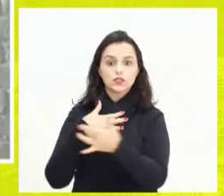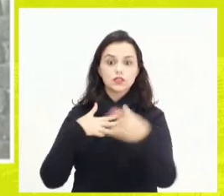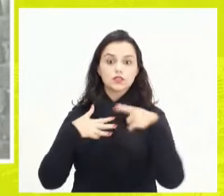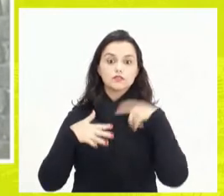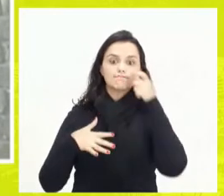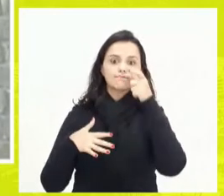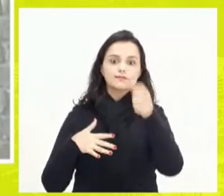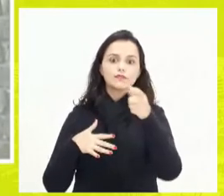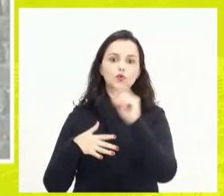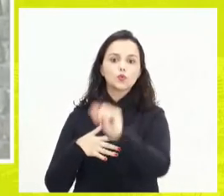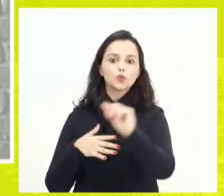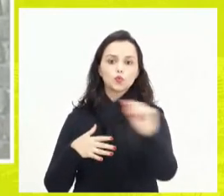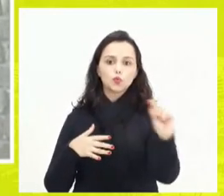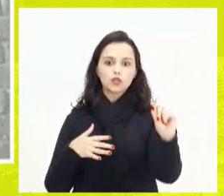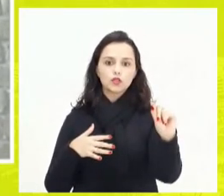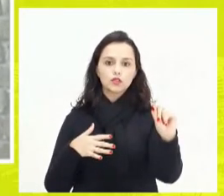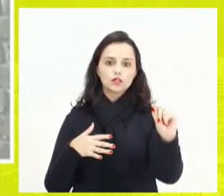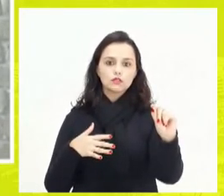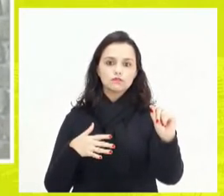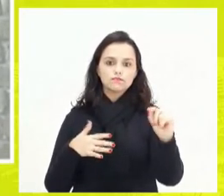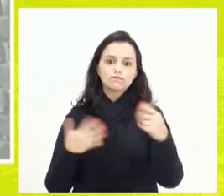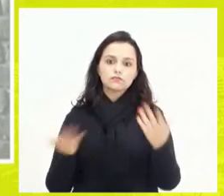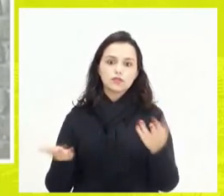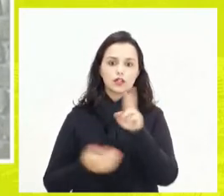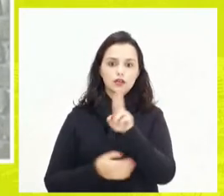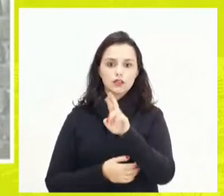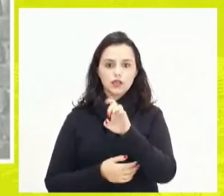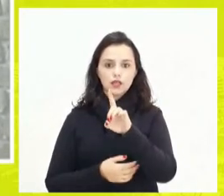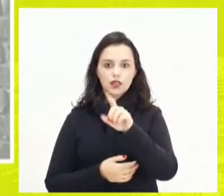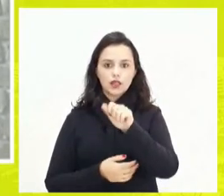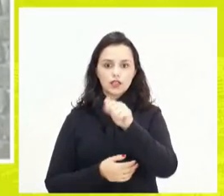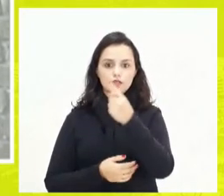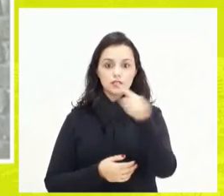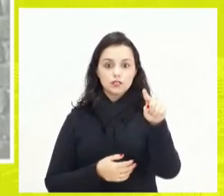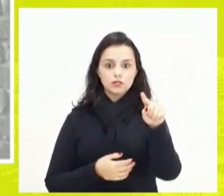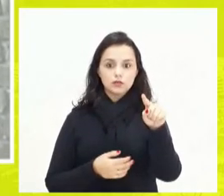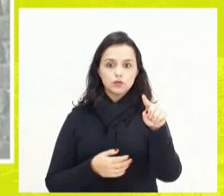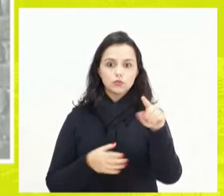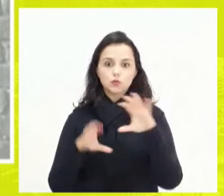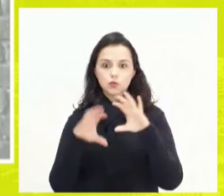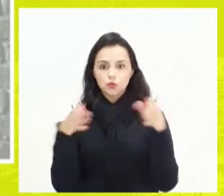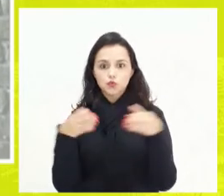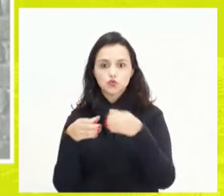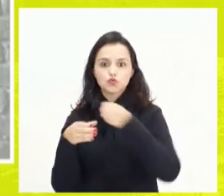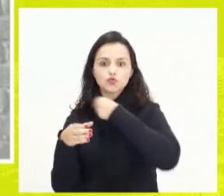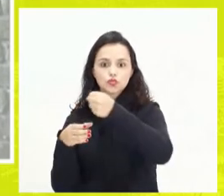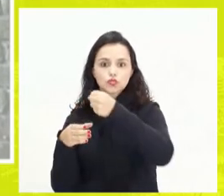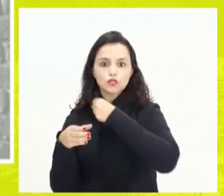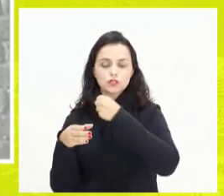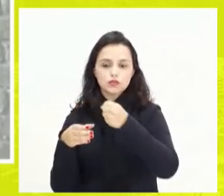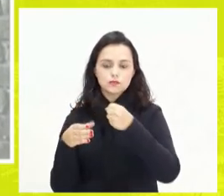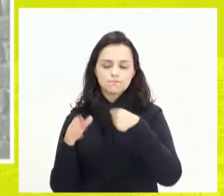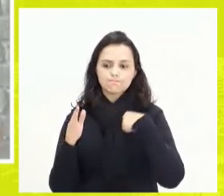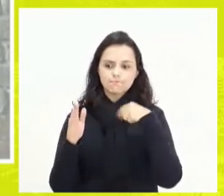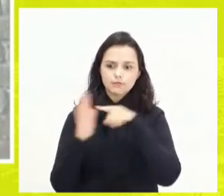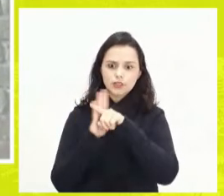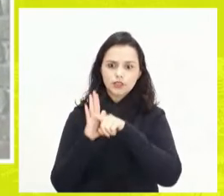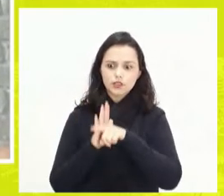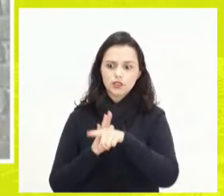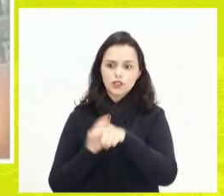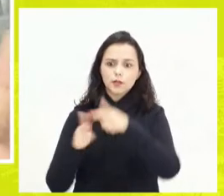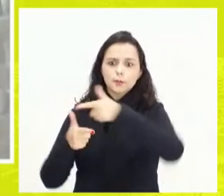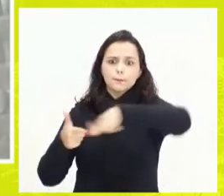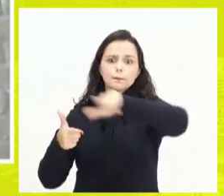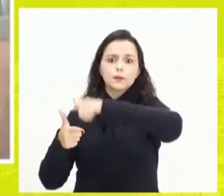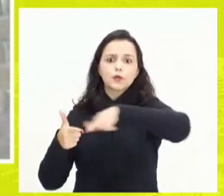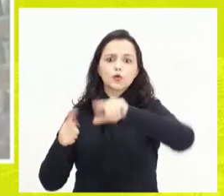that how a group of journalists is illiterate enough to see